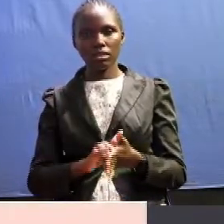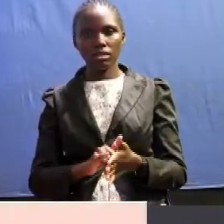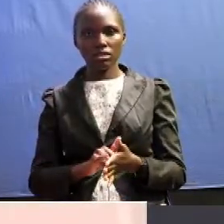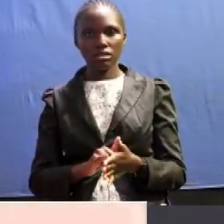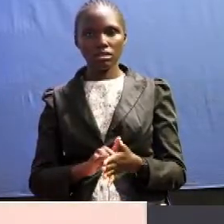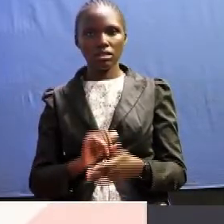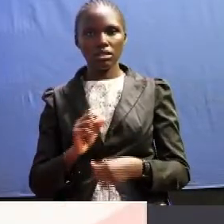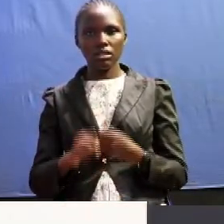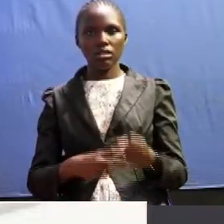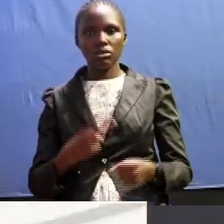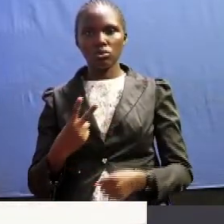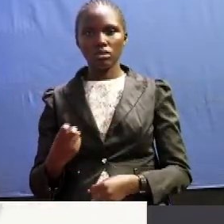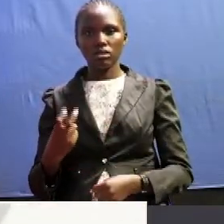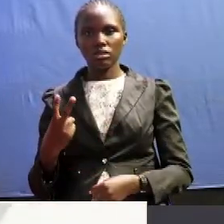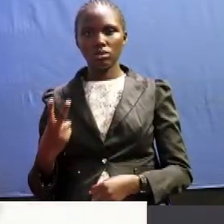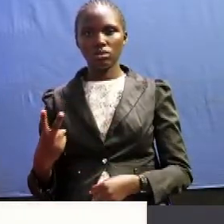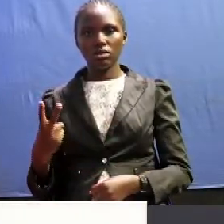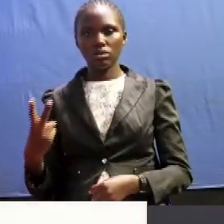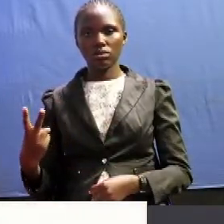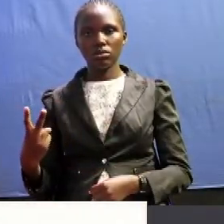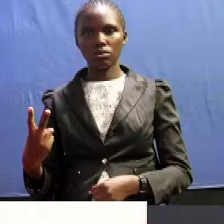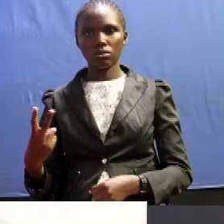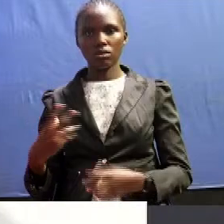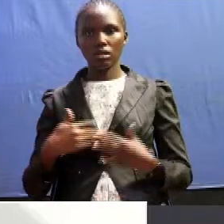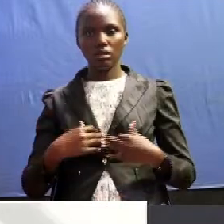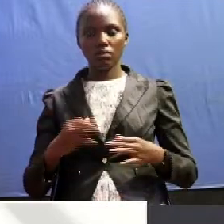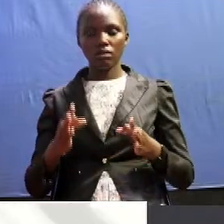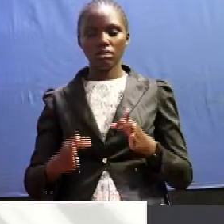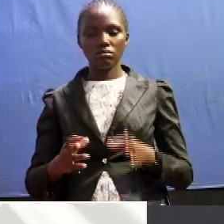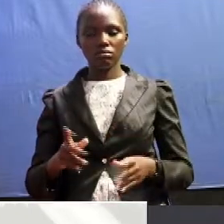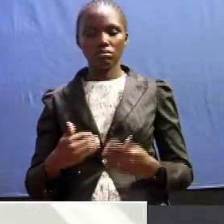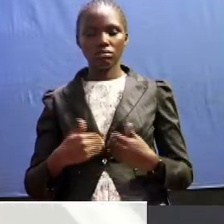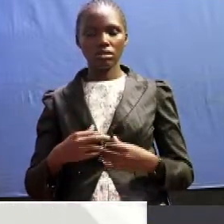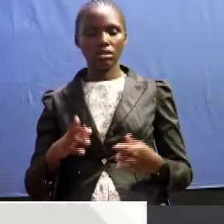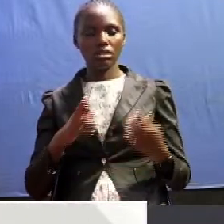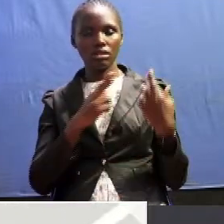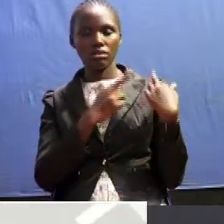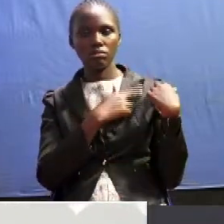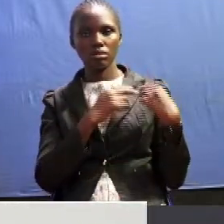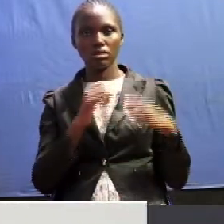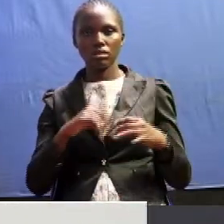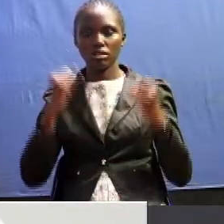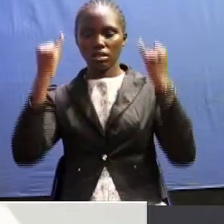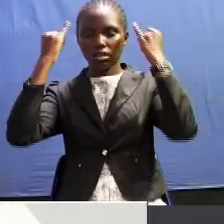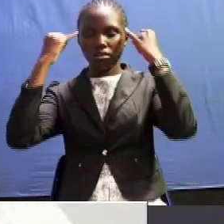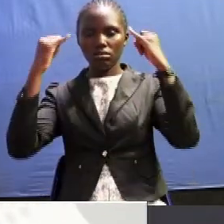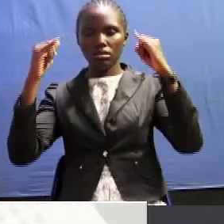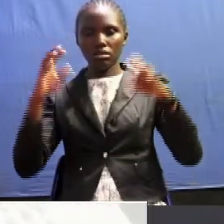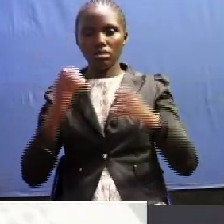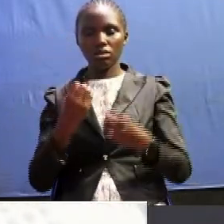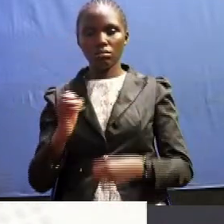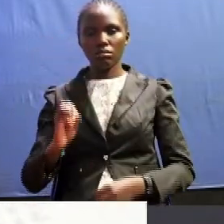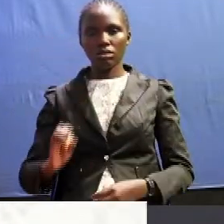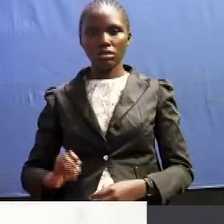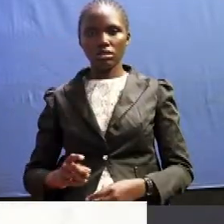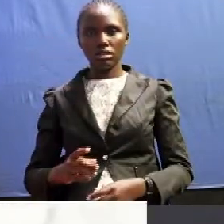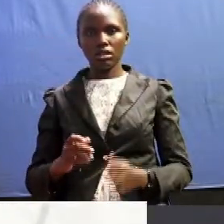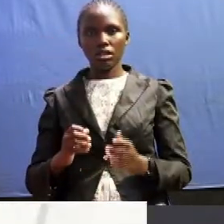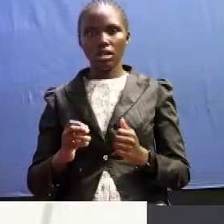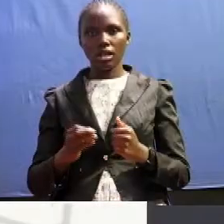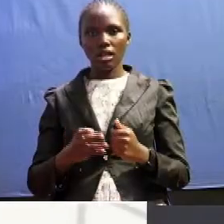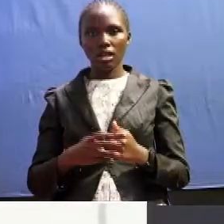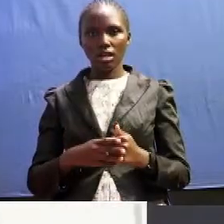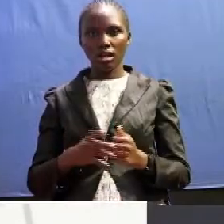in 2022, we had inflation rates at an unimaginable percentages,